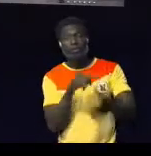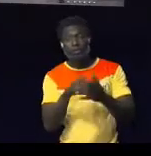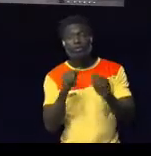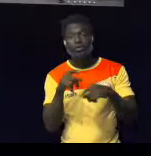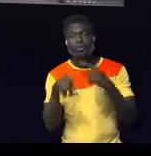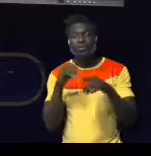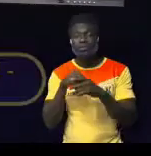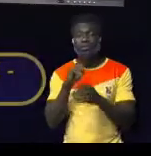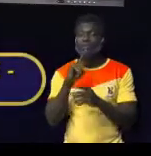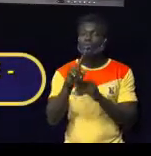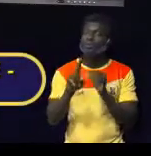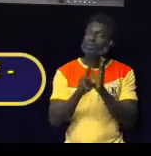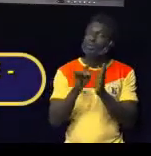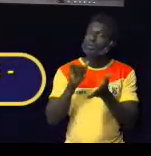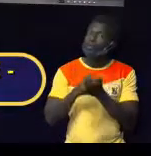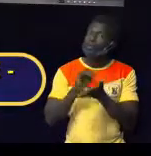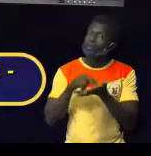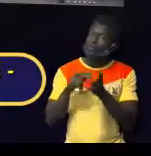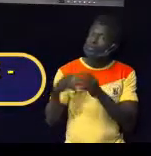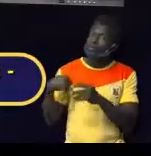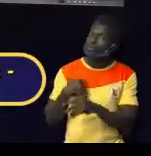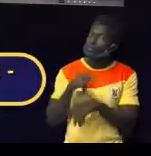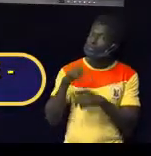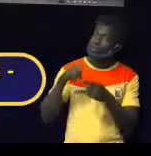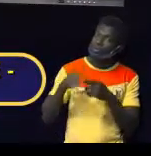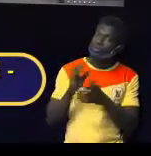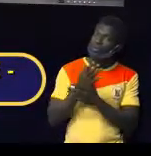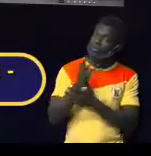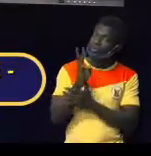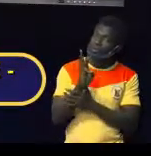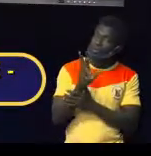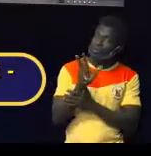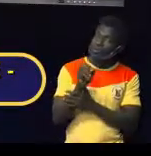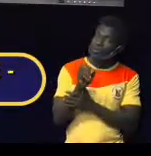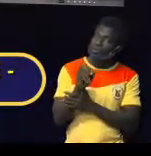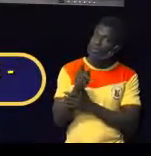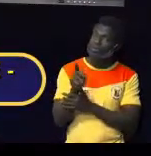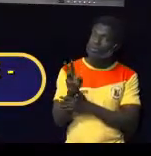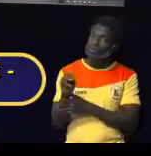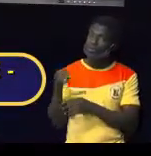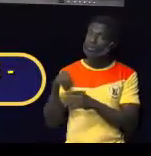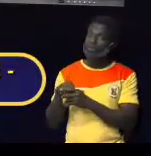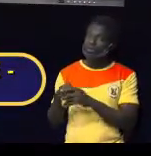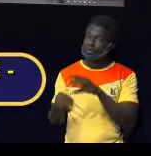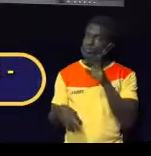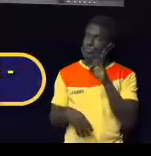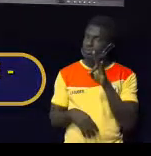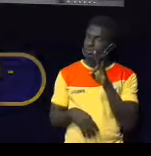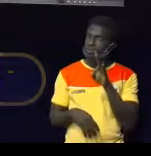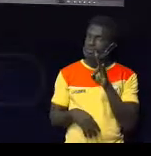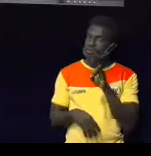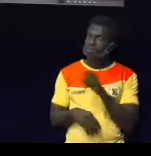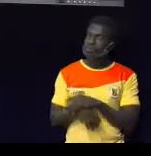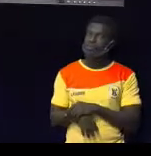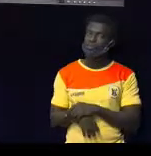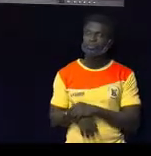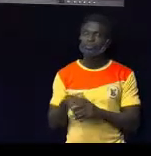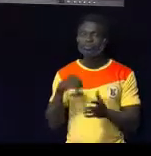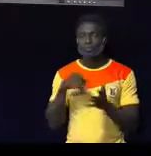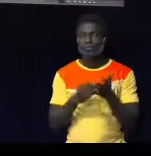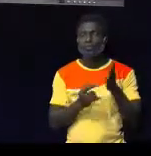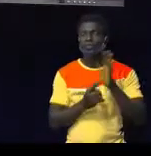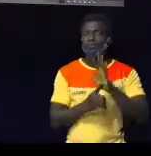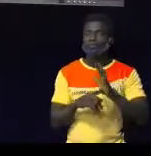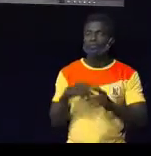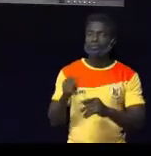it can go in 1 hour. And that means that we need to divide 630 kilometers into 7, because that 630